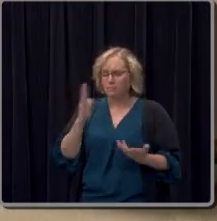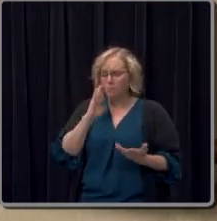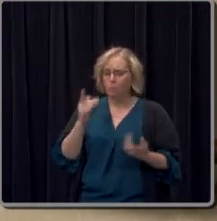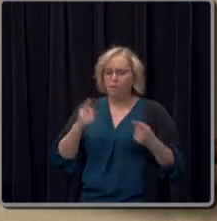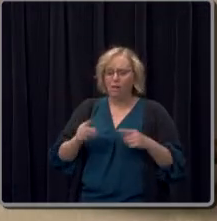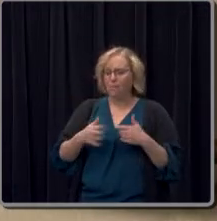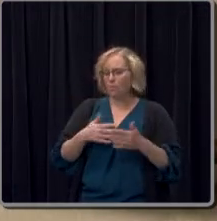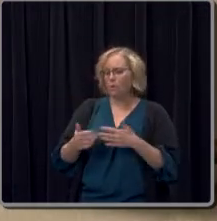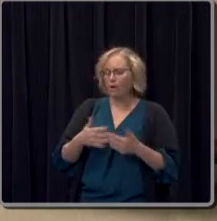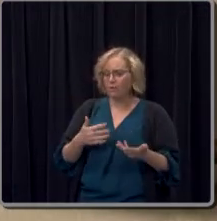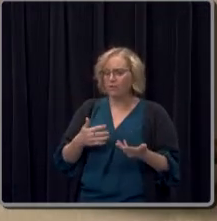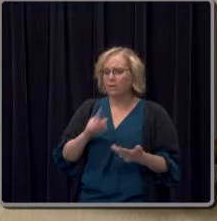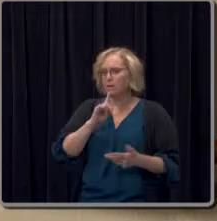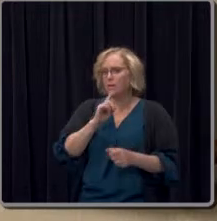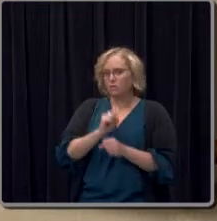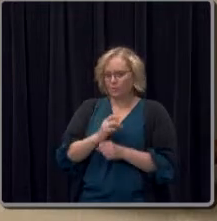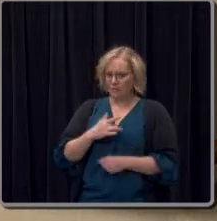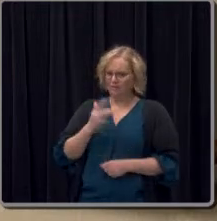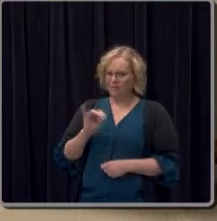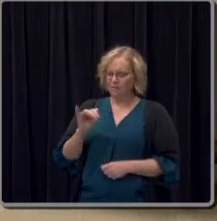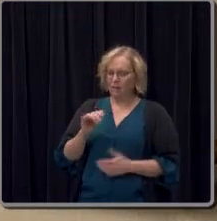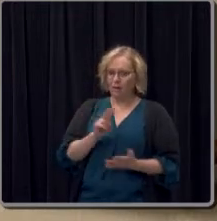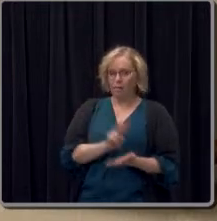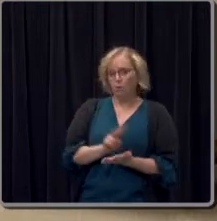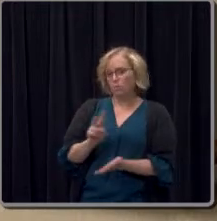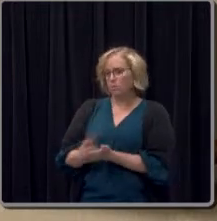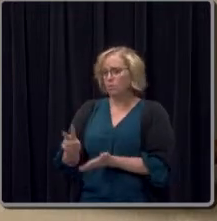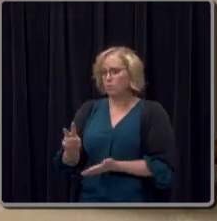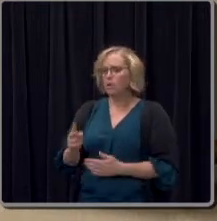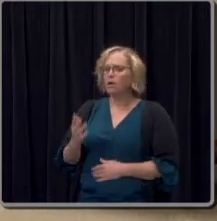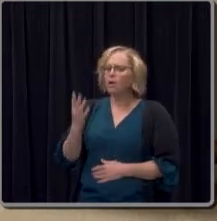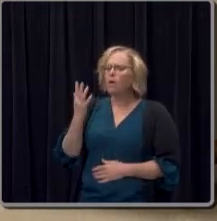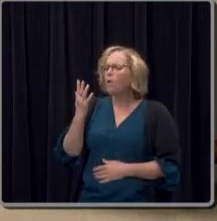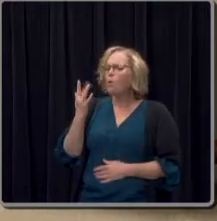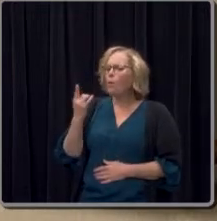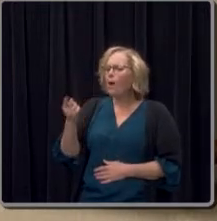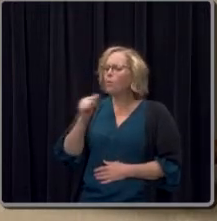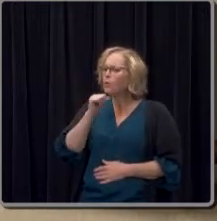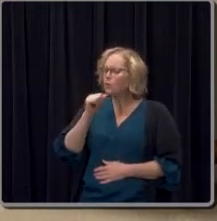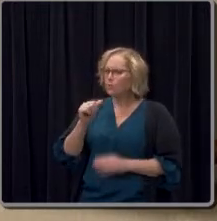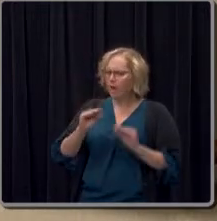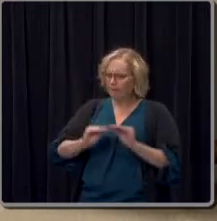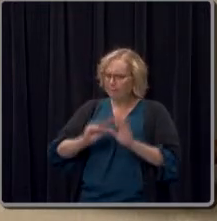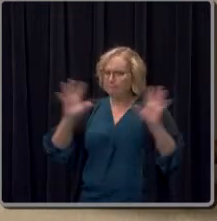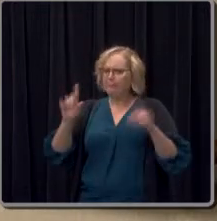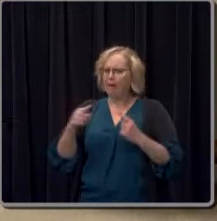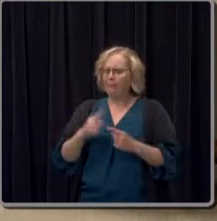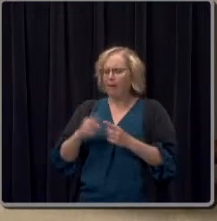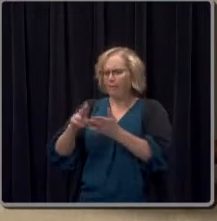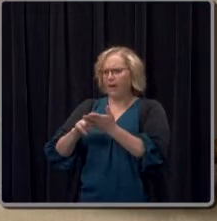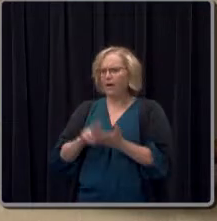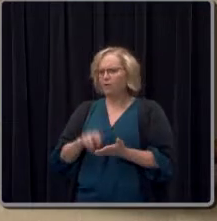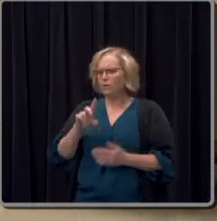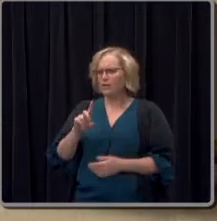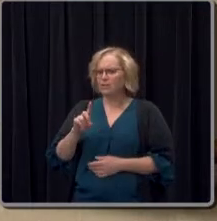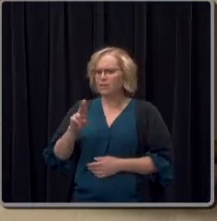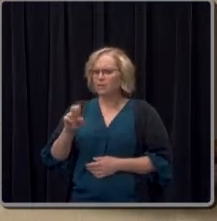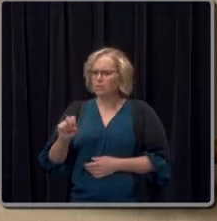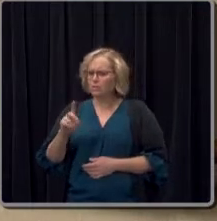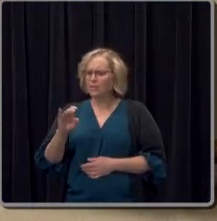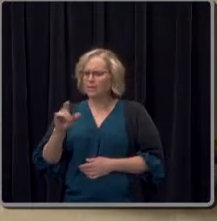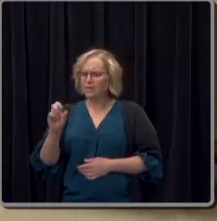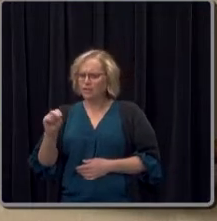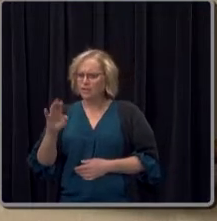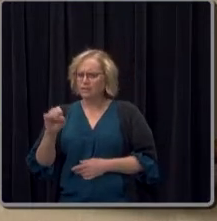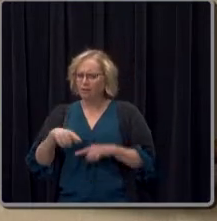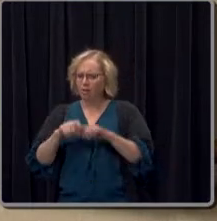regardless. So it really does feel like a lose-lose. Why were you transparent about the contract's due diligence clause in the first place? It sounds like